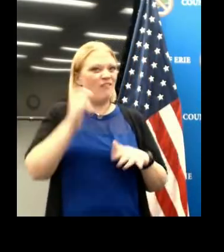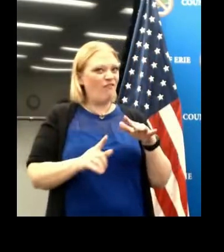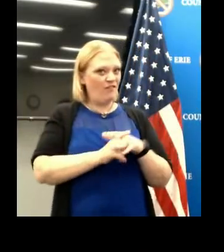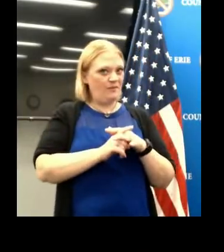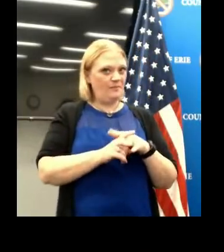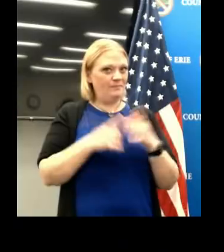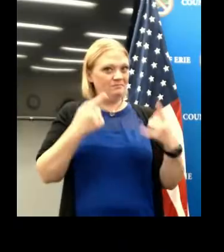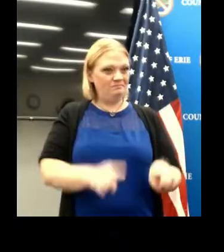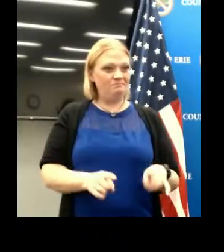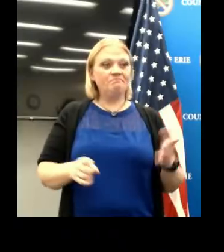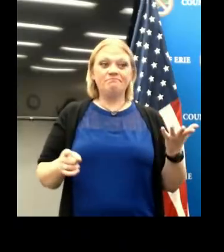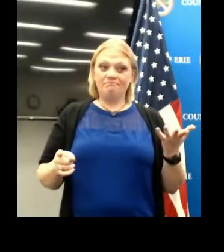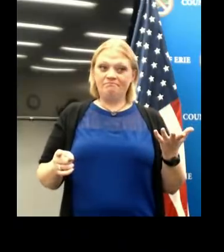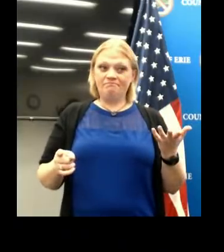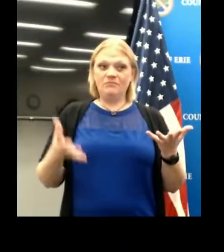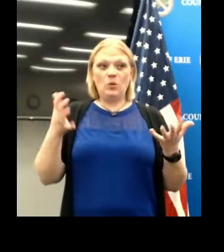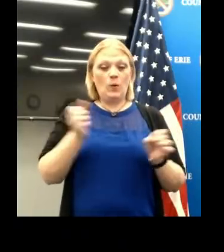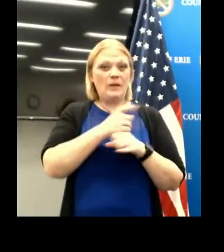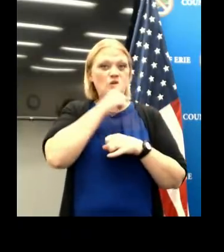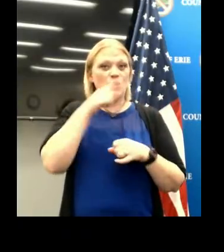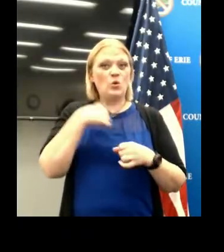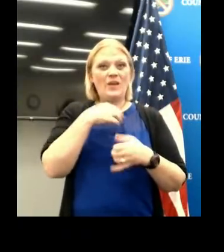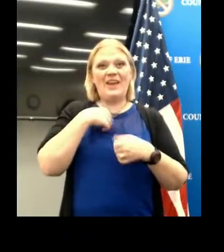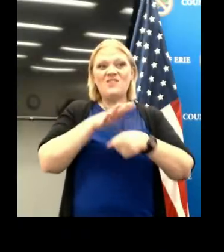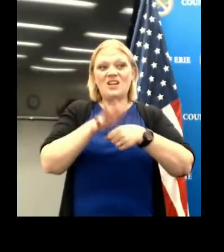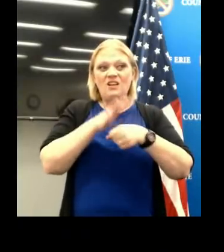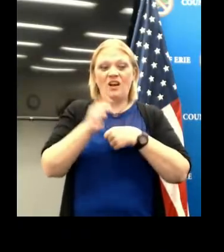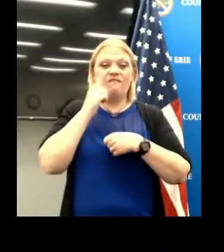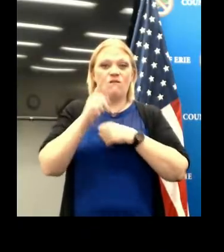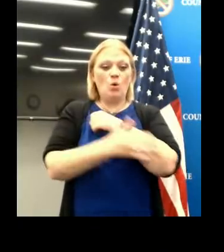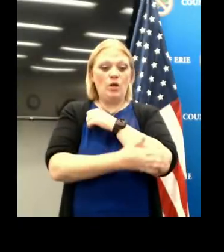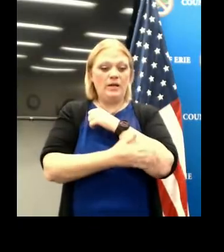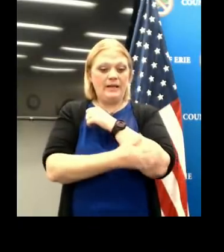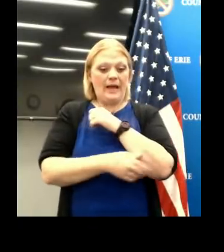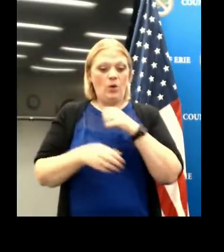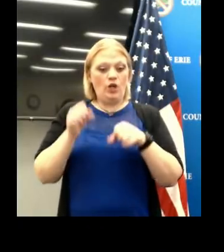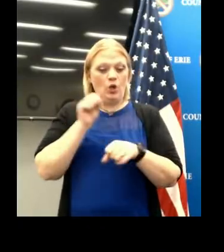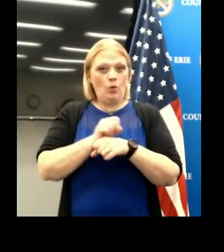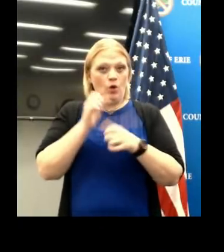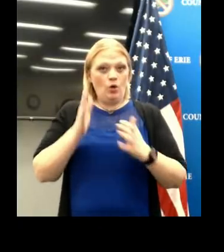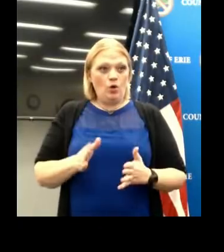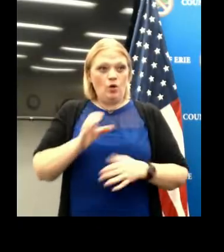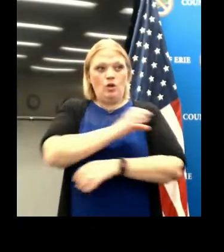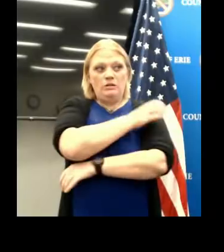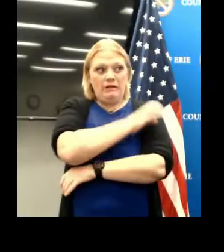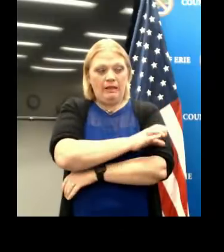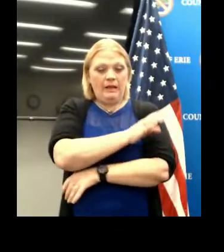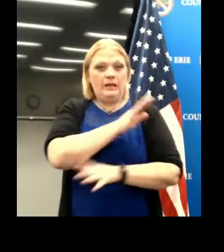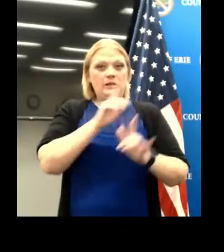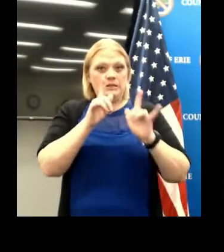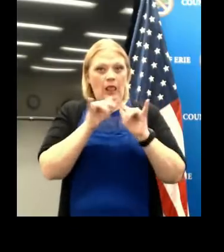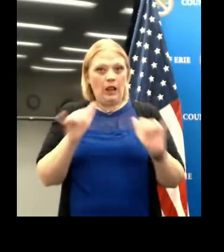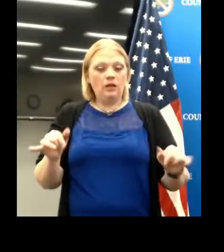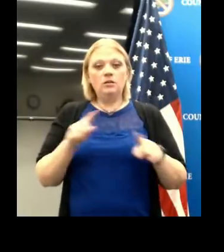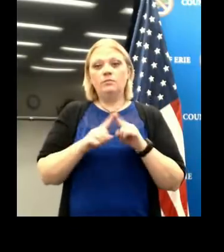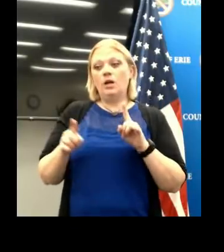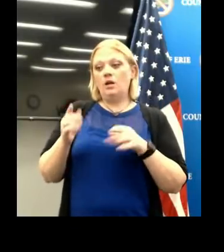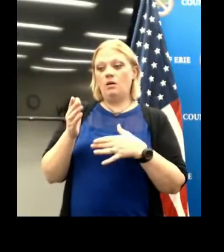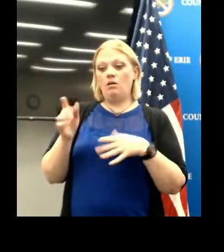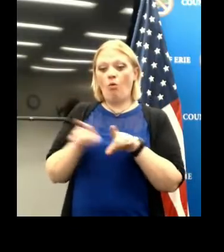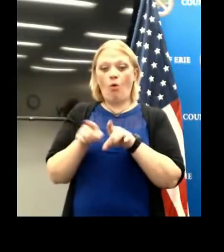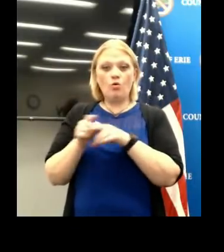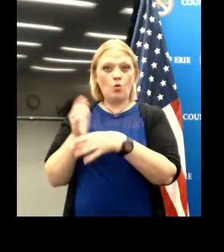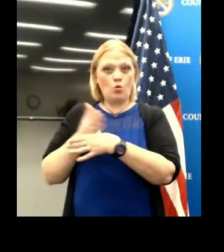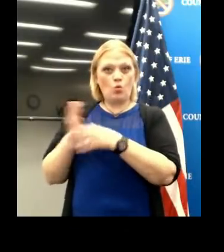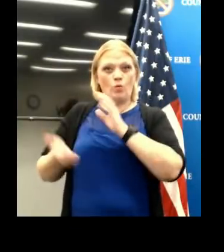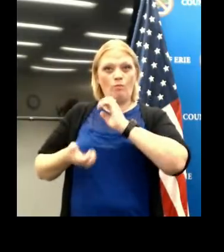that we had enough for not only a county workforce when we're doing clinics and other things, but also our partners if they